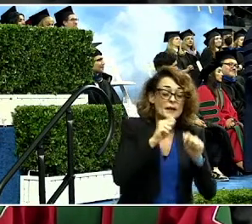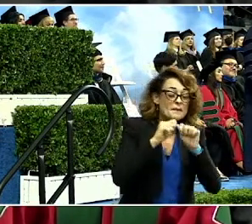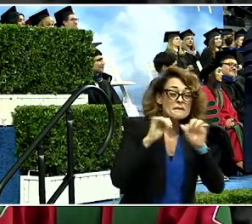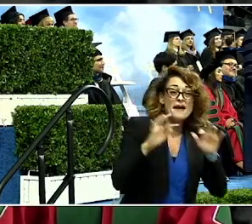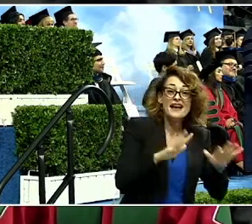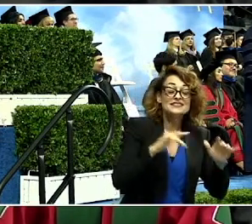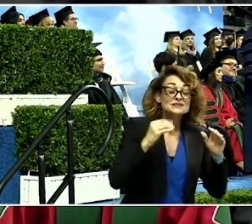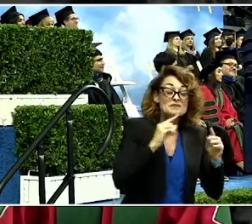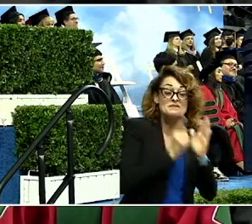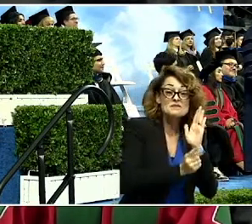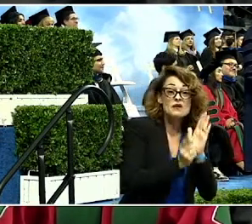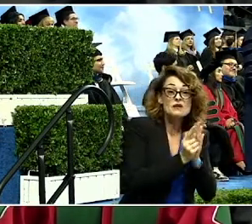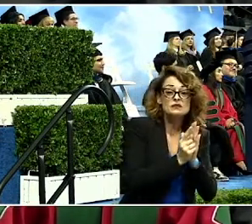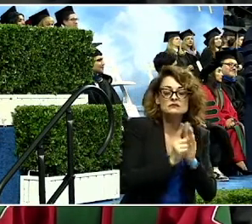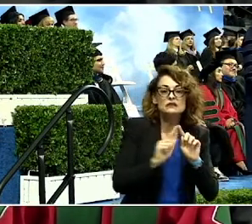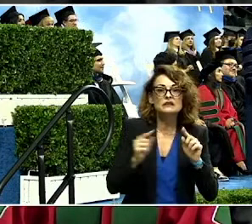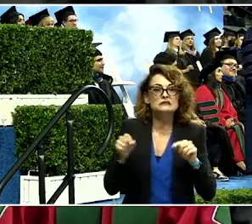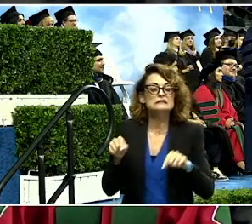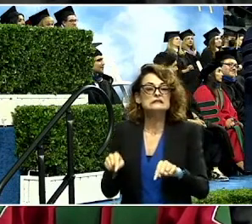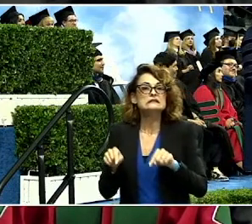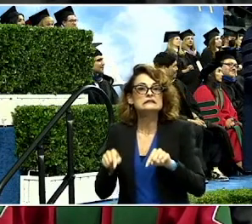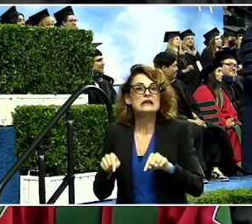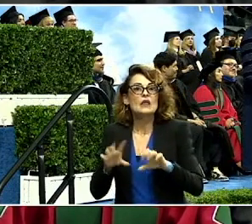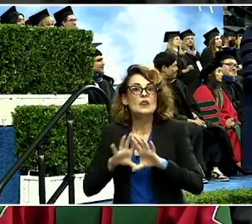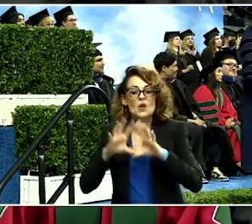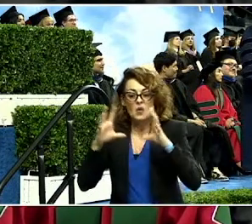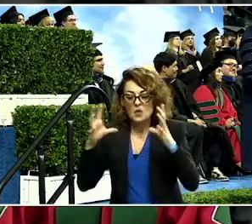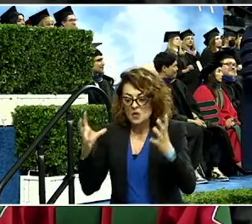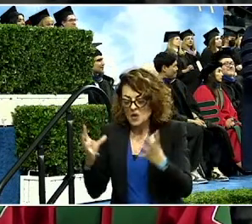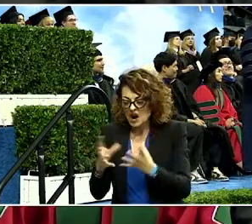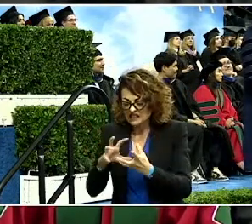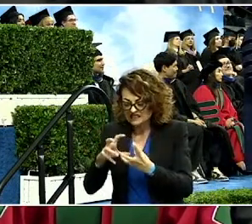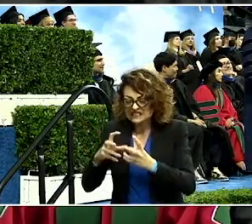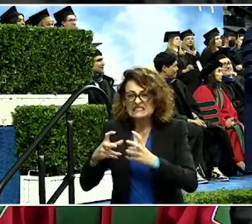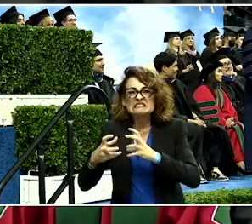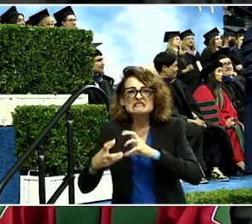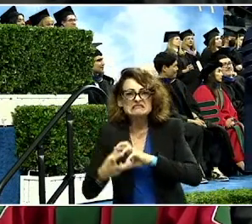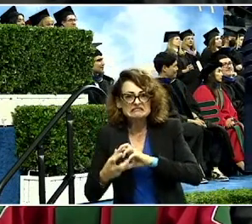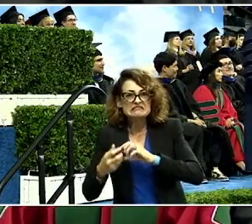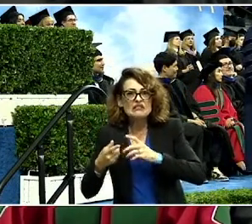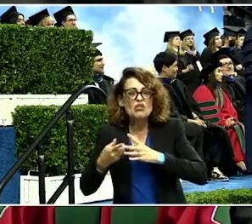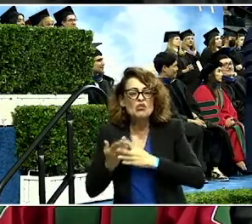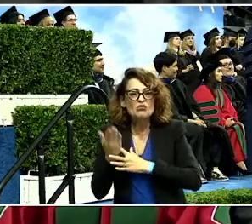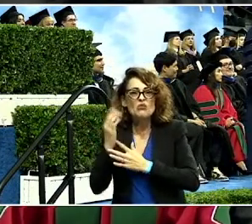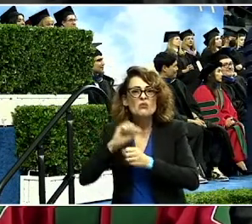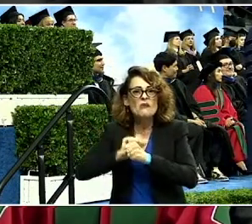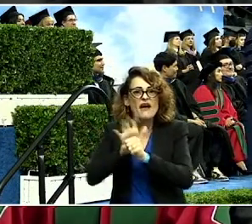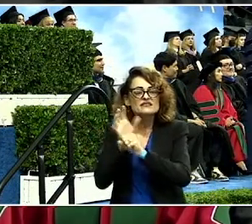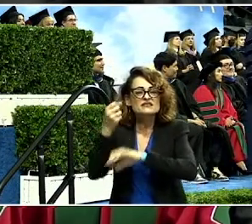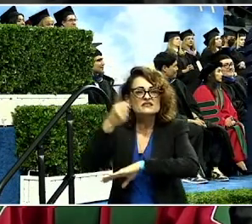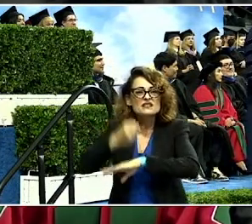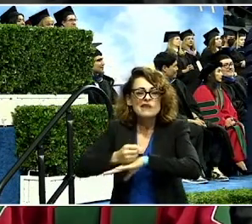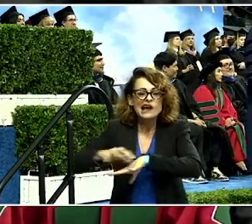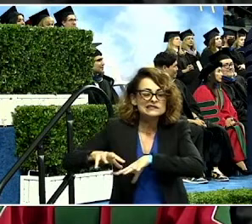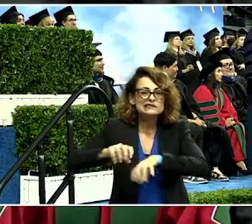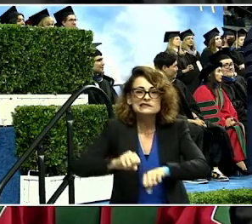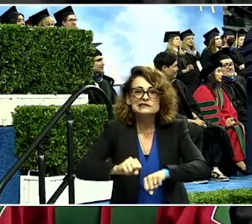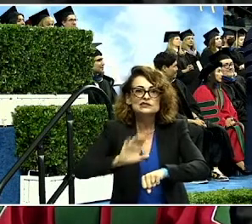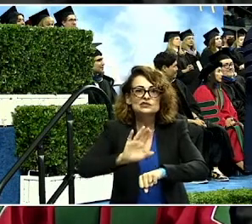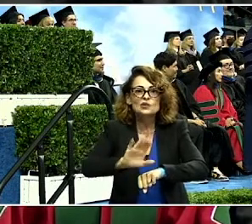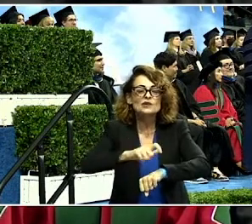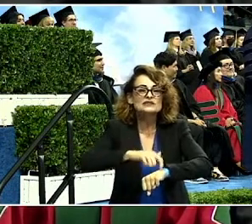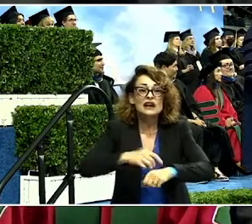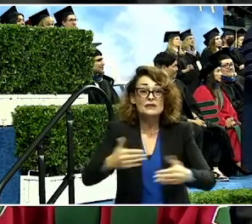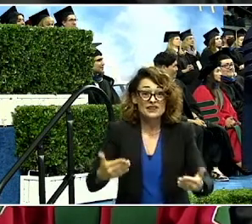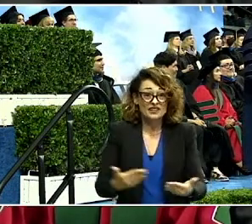experience was marked by much more. You saw the world wrenched apart by COVID pandemic that took hold really during your time